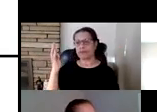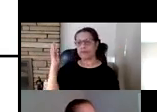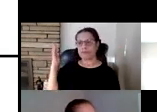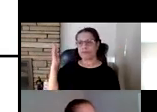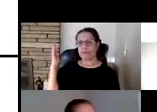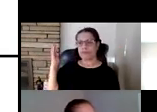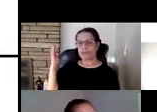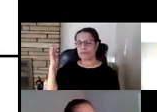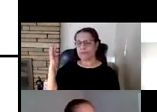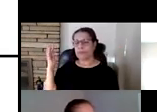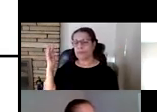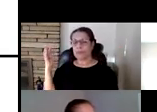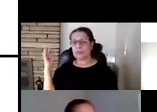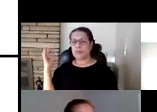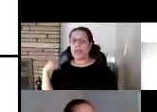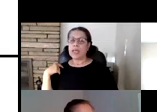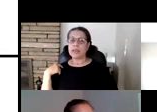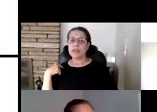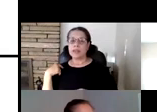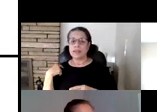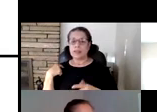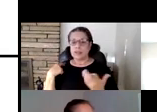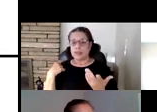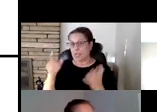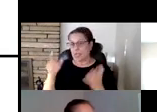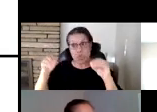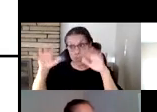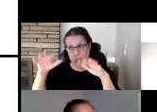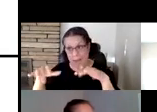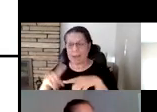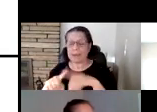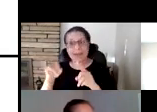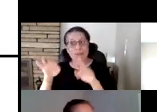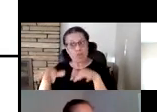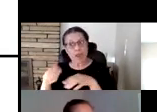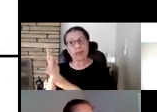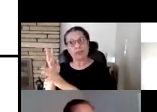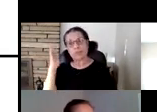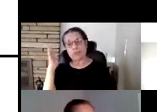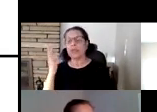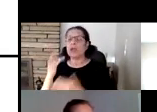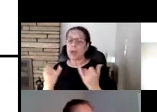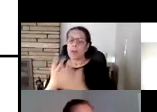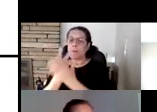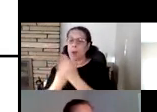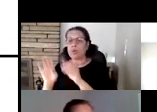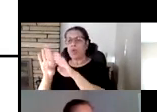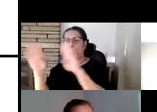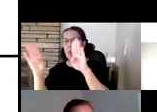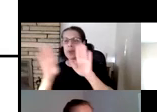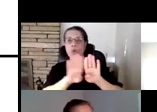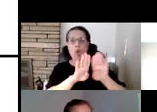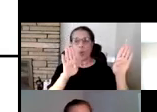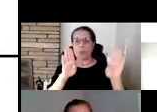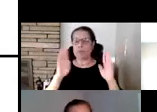and in this picture, no one's waiting in the rain, that both doors can be open, riders can board much more